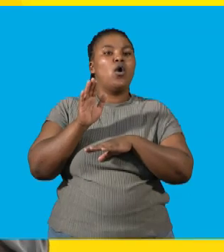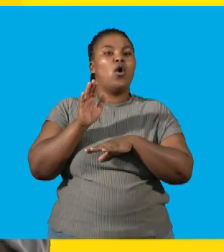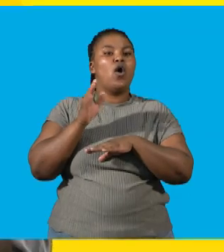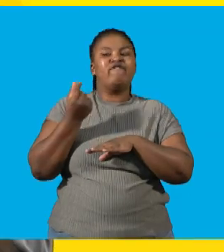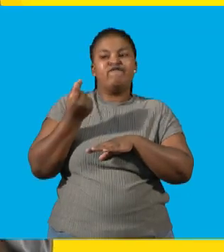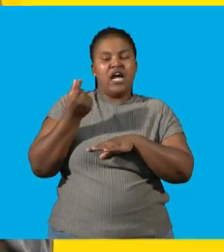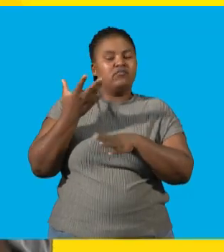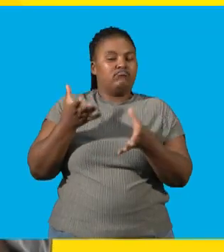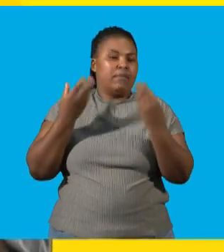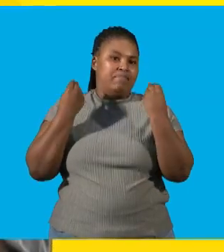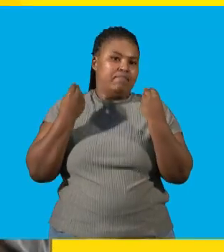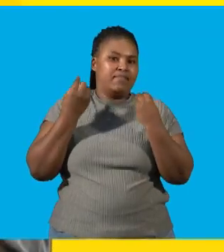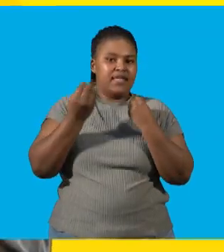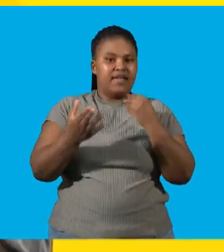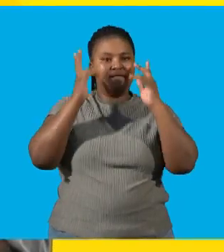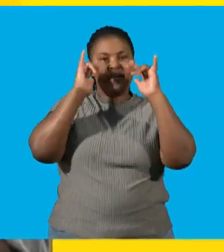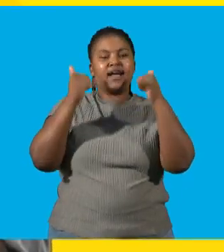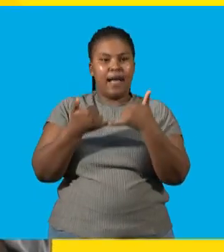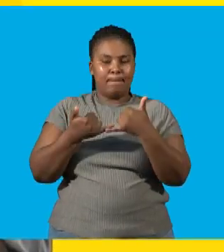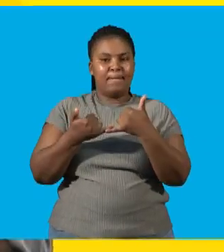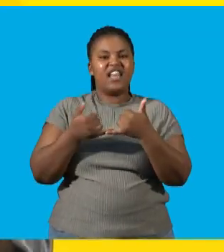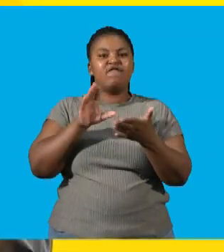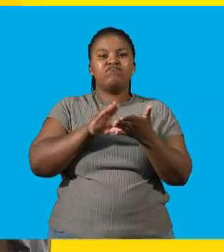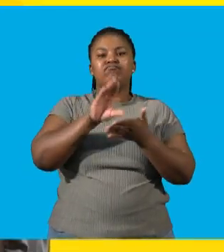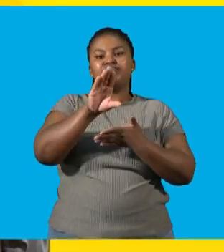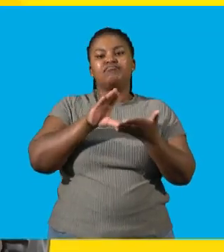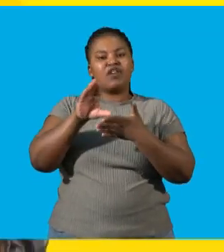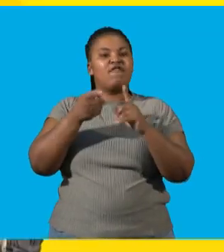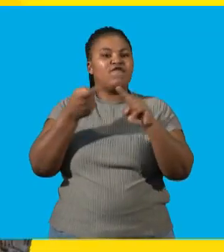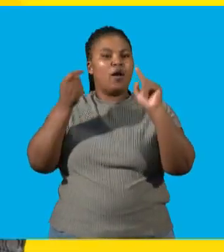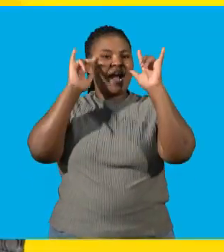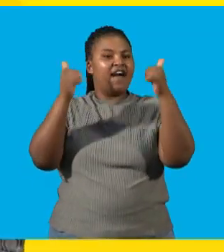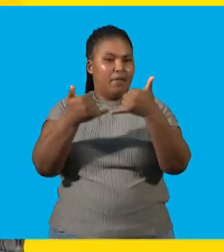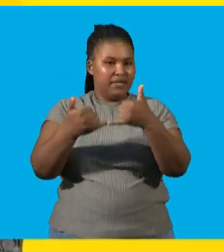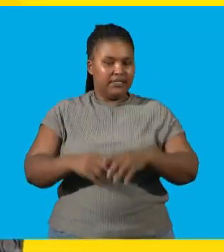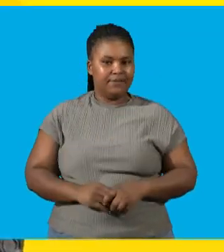funds they receive in form of grants from the government.